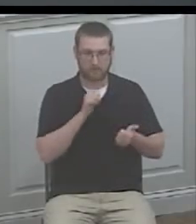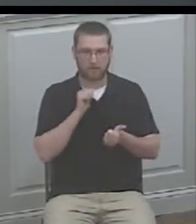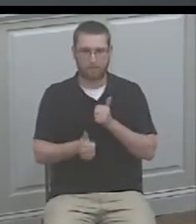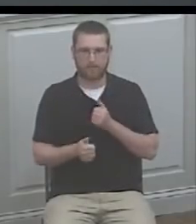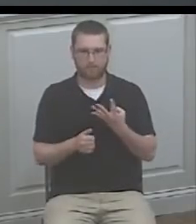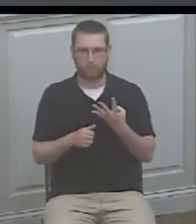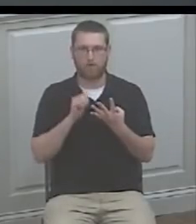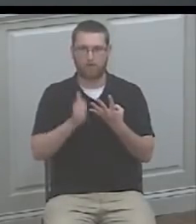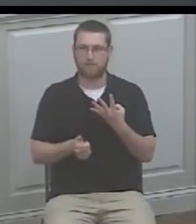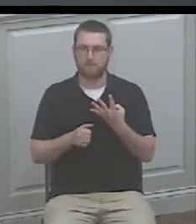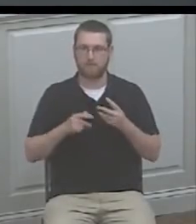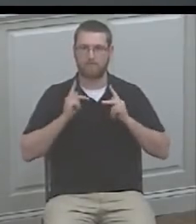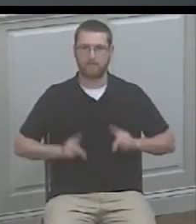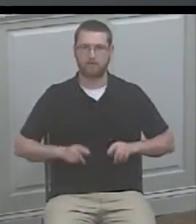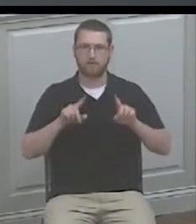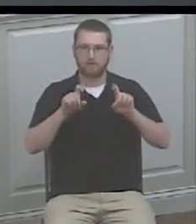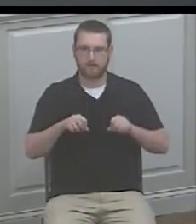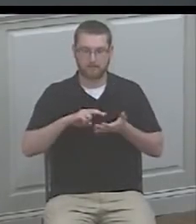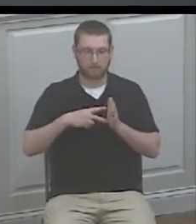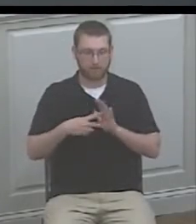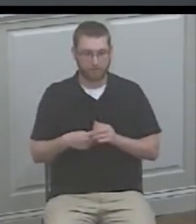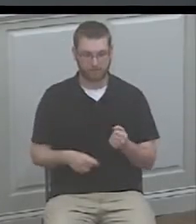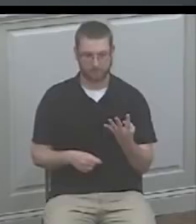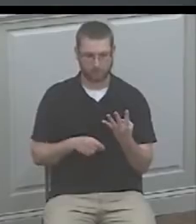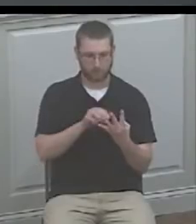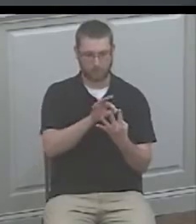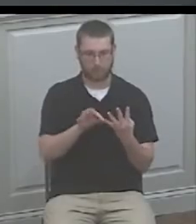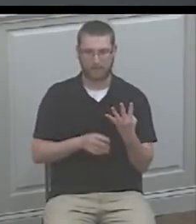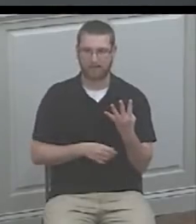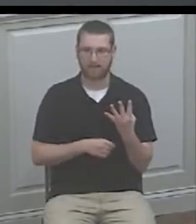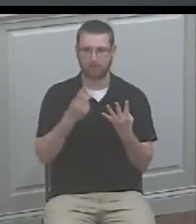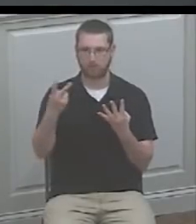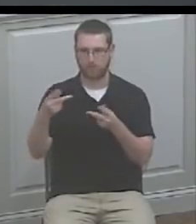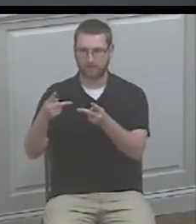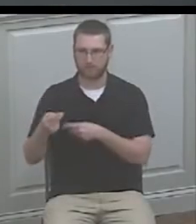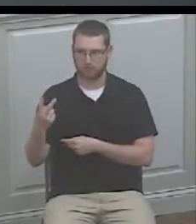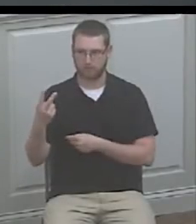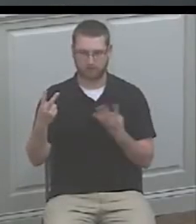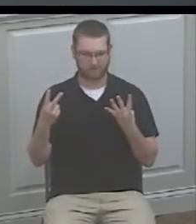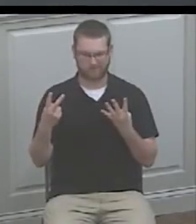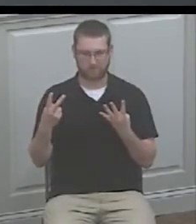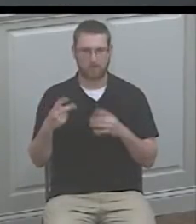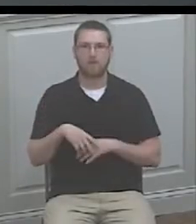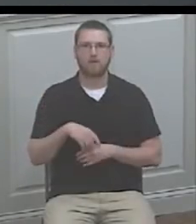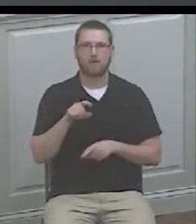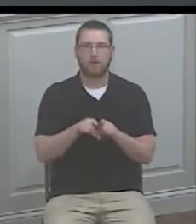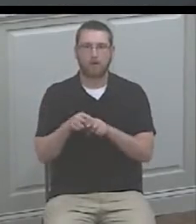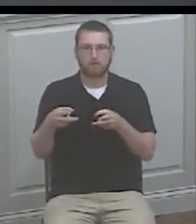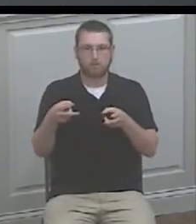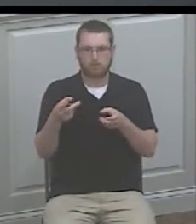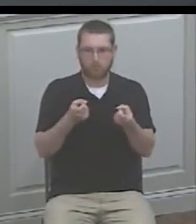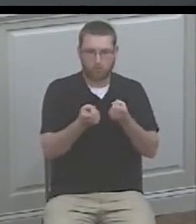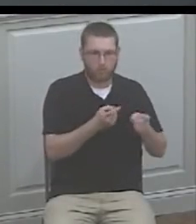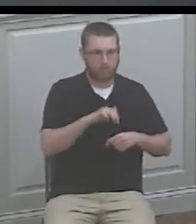physical agility. That left us with a candidate pool of four to hire for two positions. We are also recruiting people from further